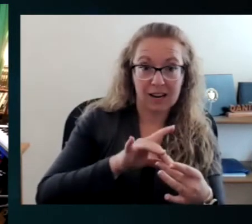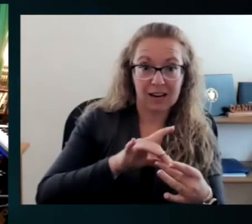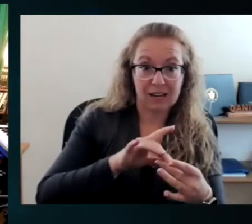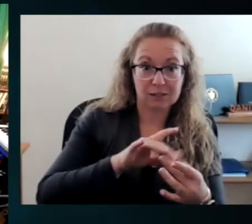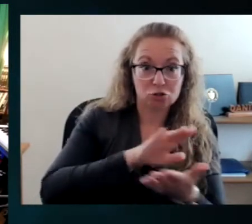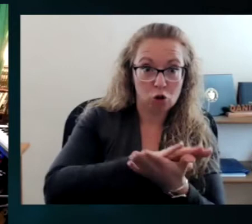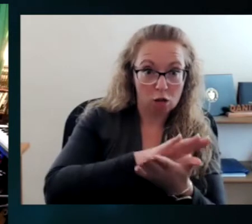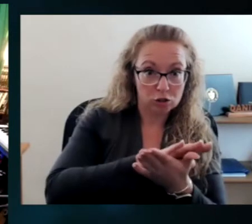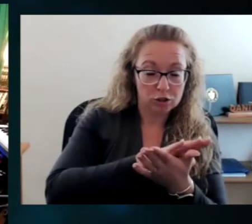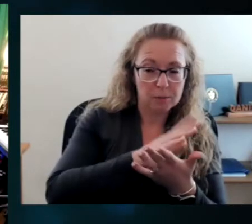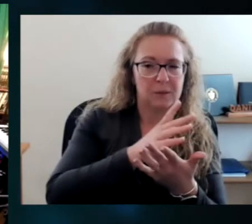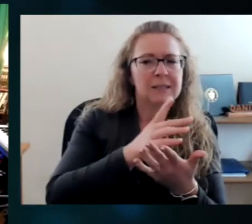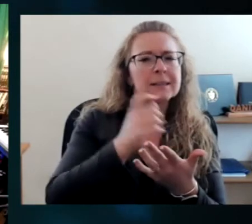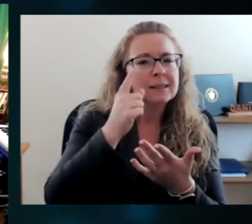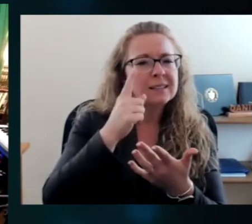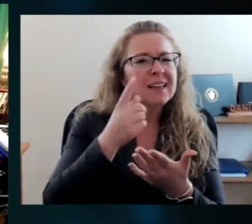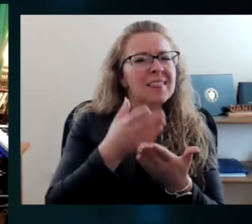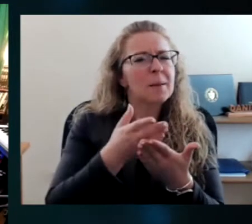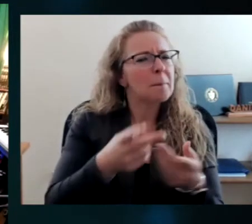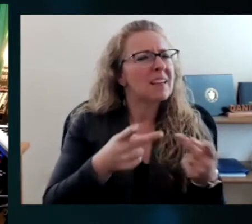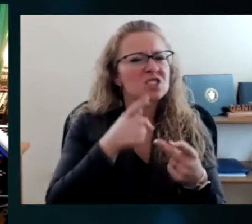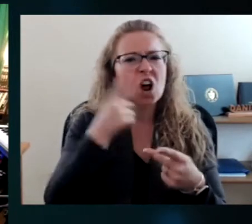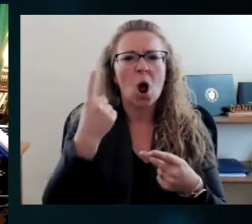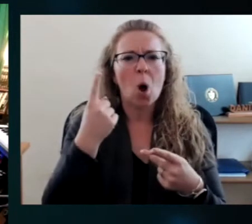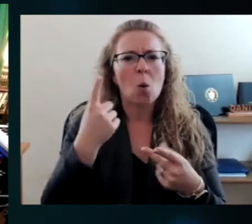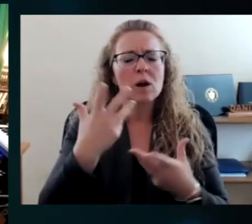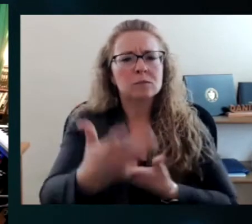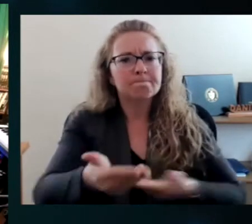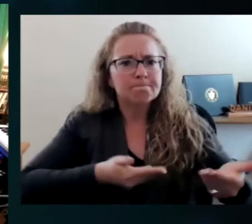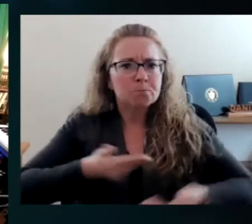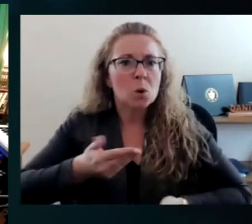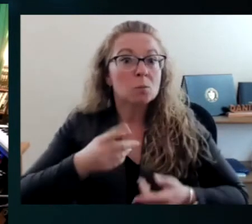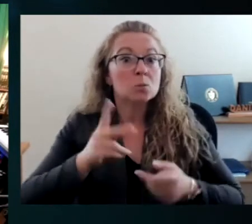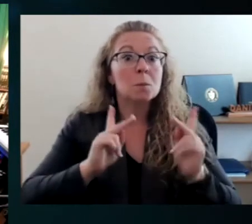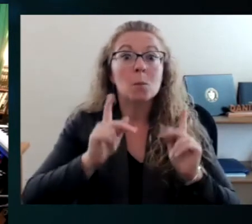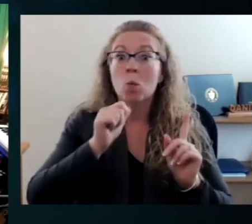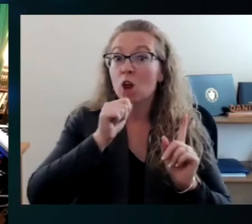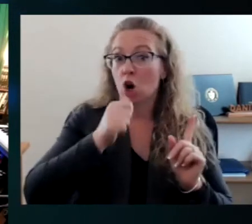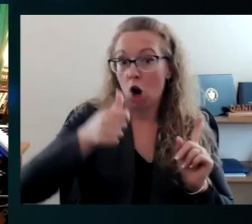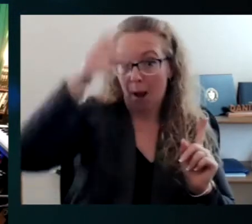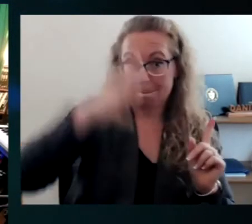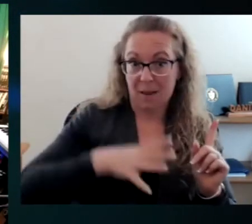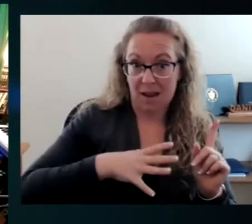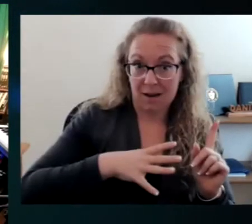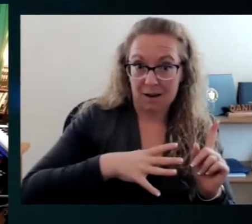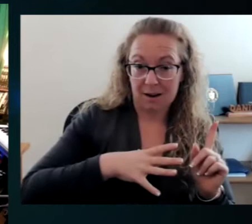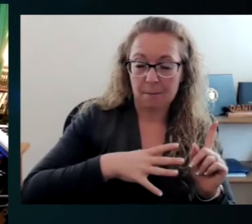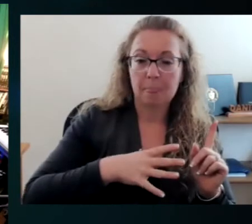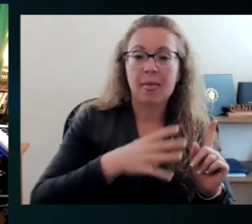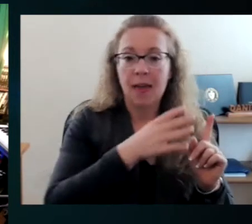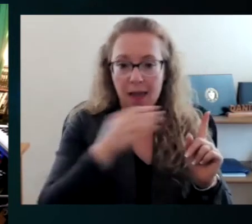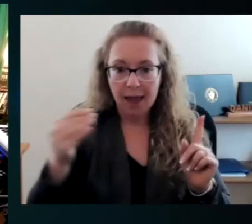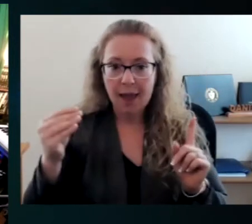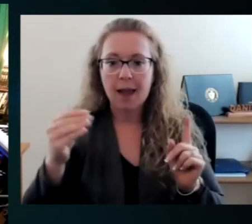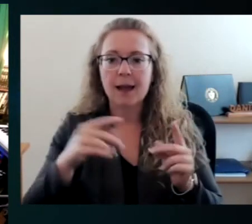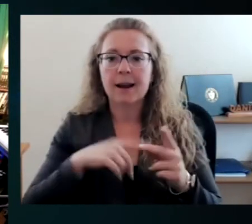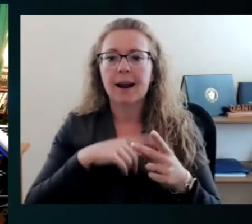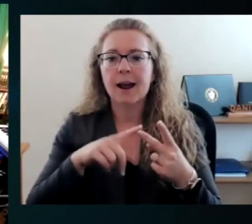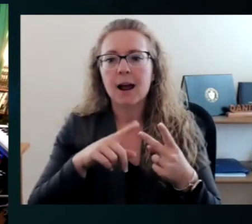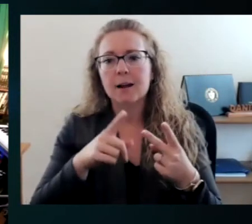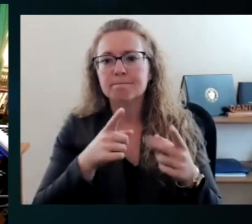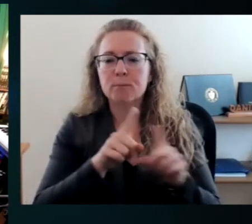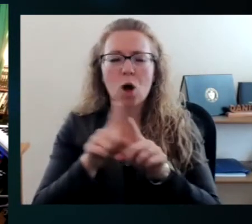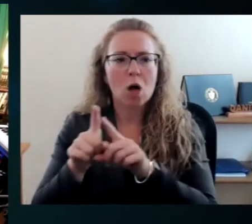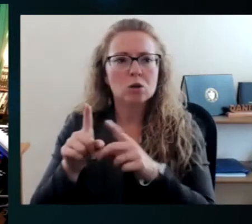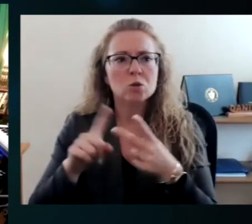always hospitable to people who are not men, and also seeking